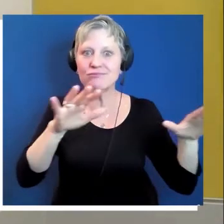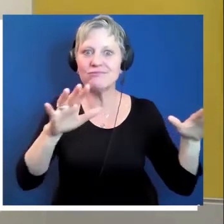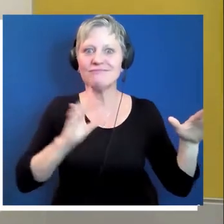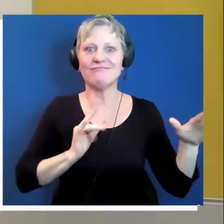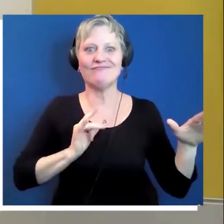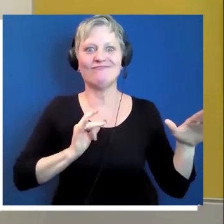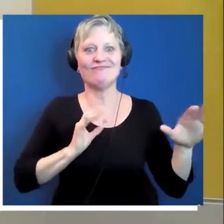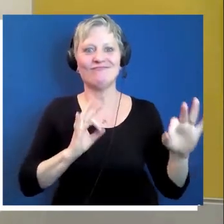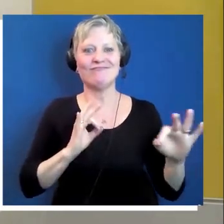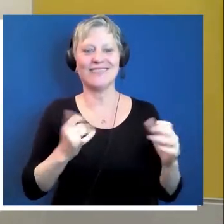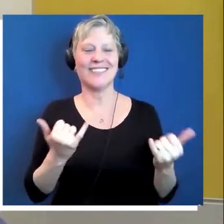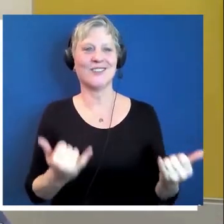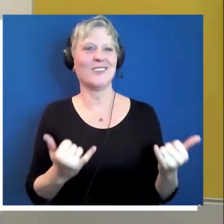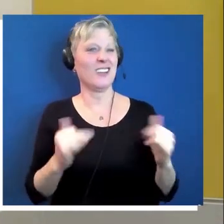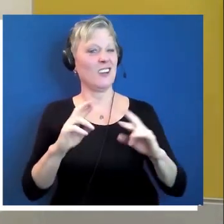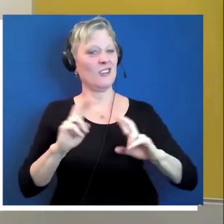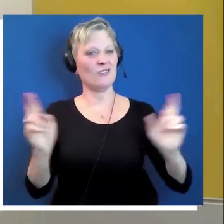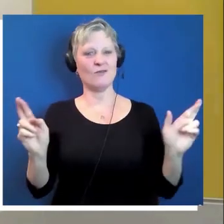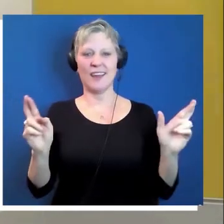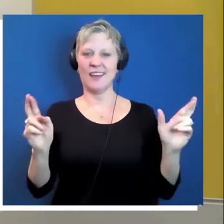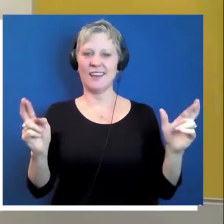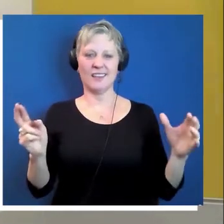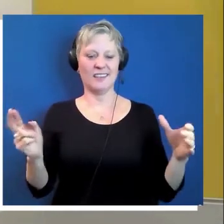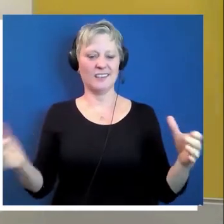going to do is we're going to plate this.